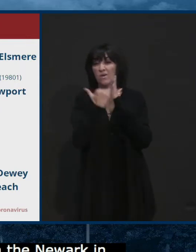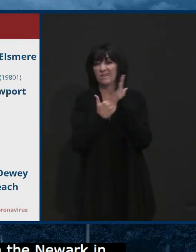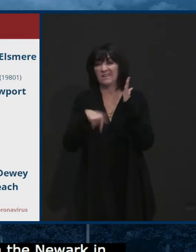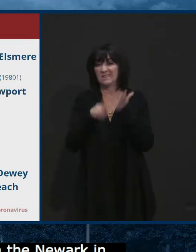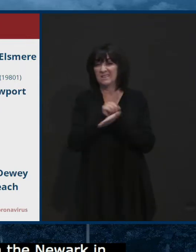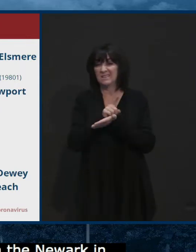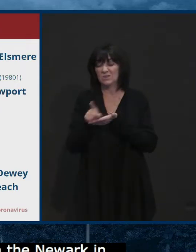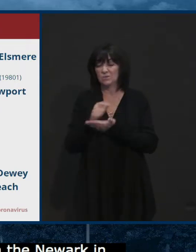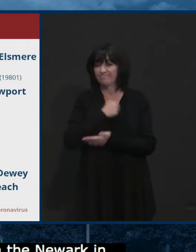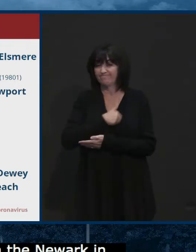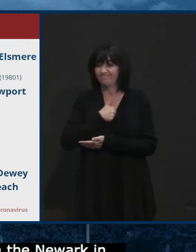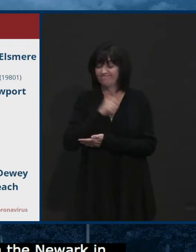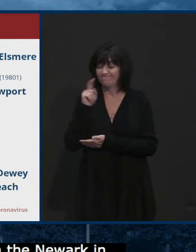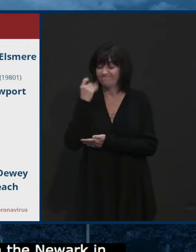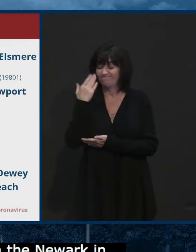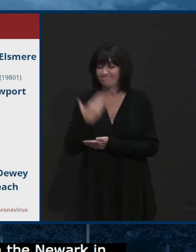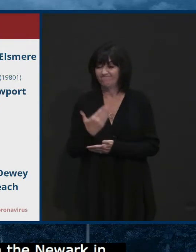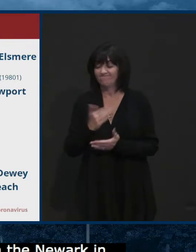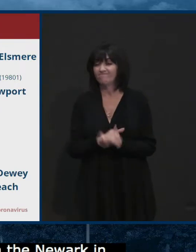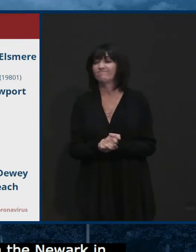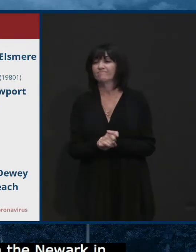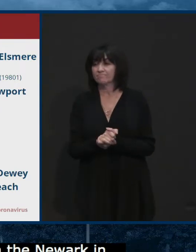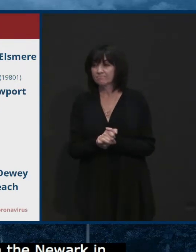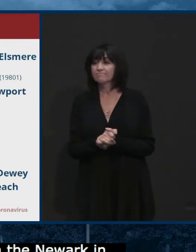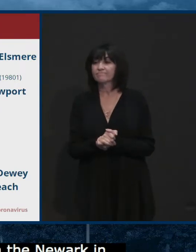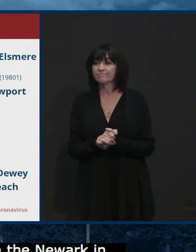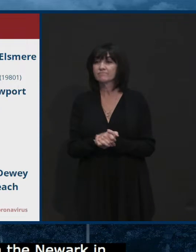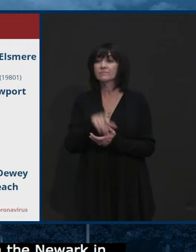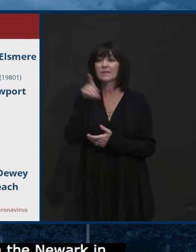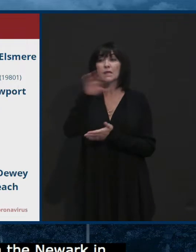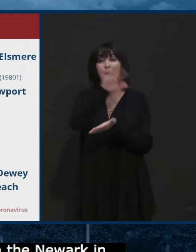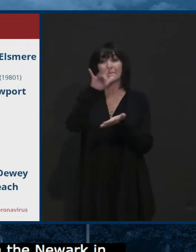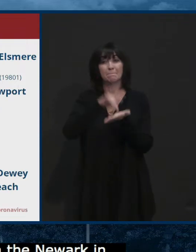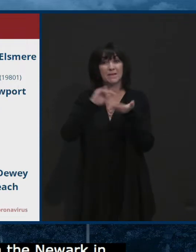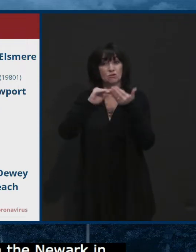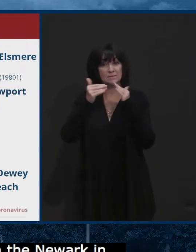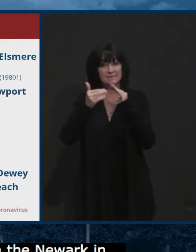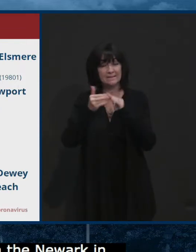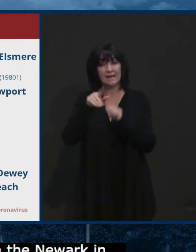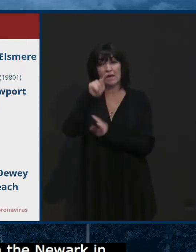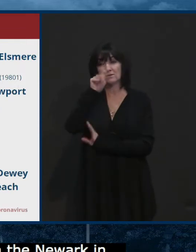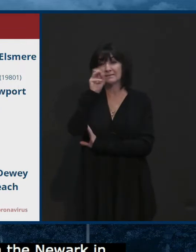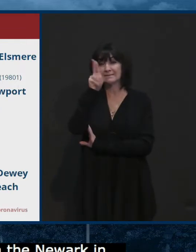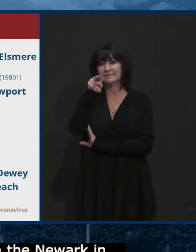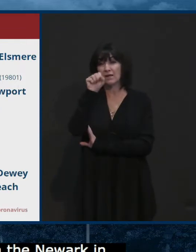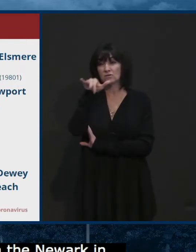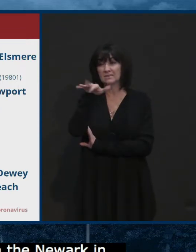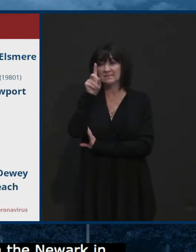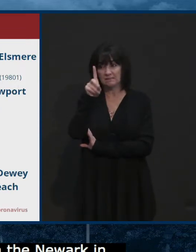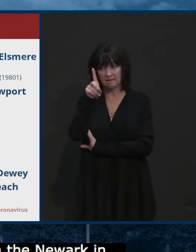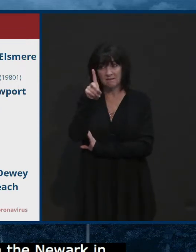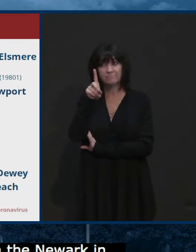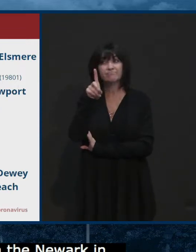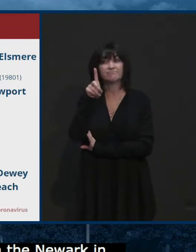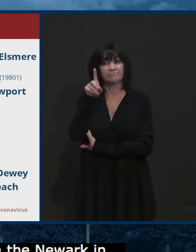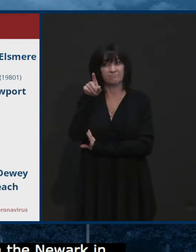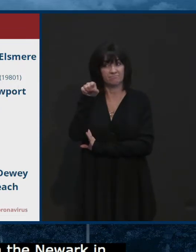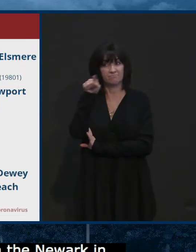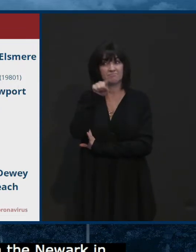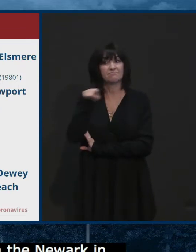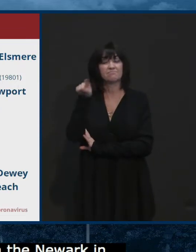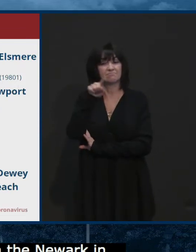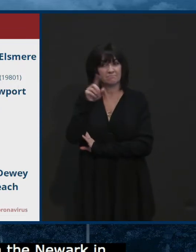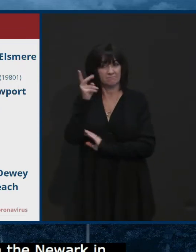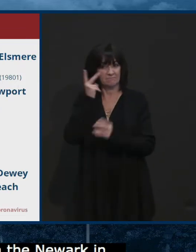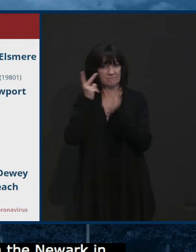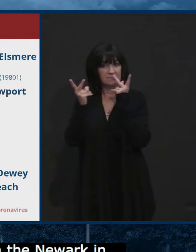bit further down, Middletown and Townsend are also areas in which we are seeing